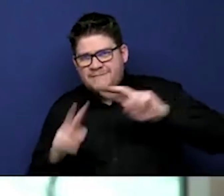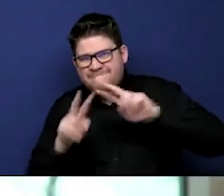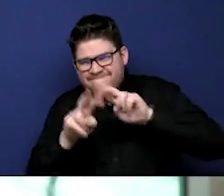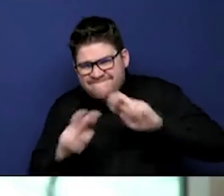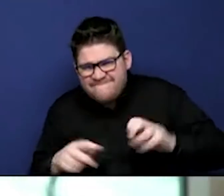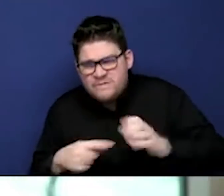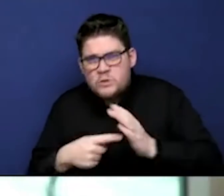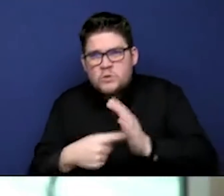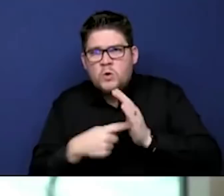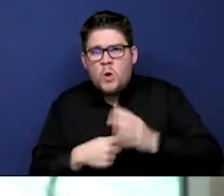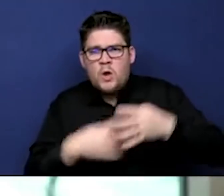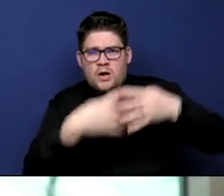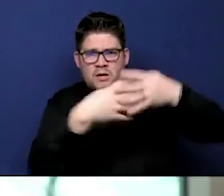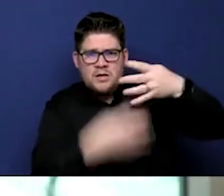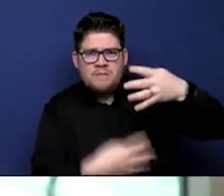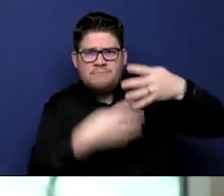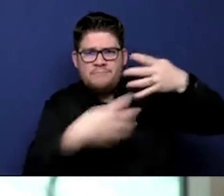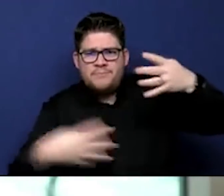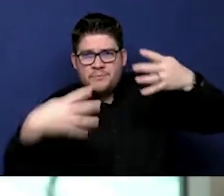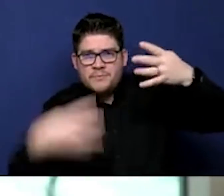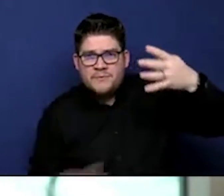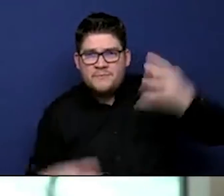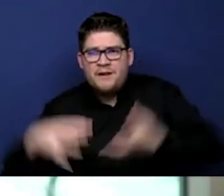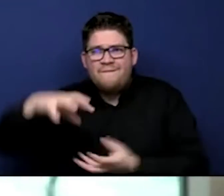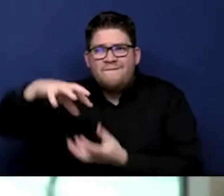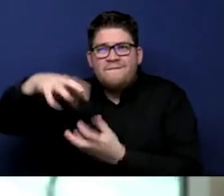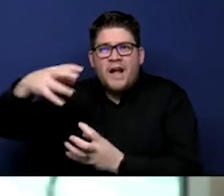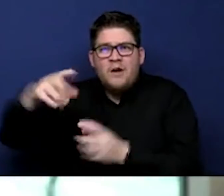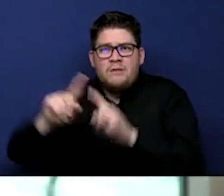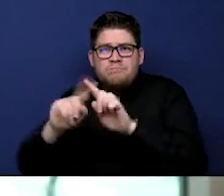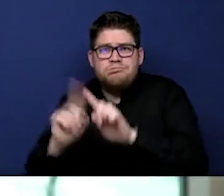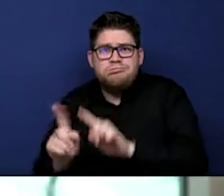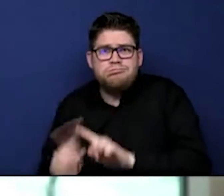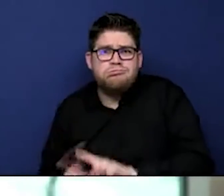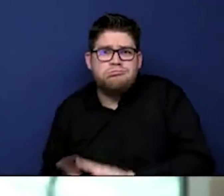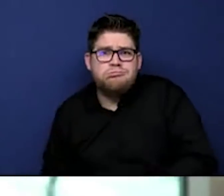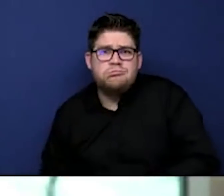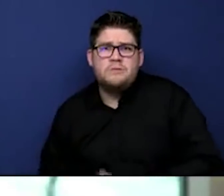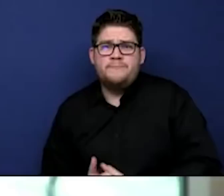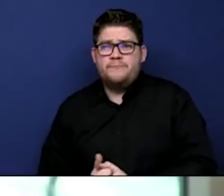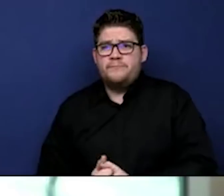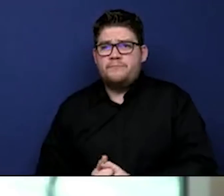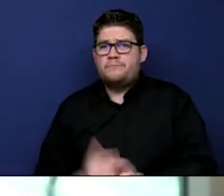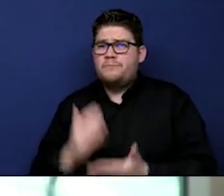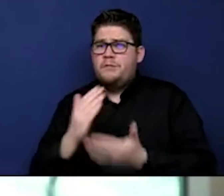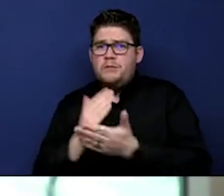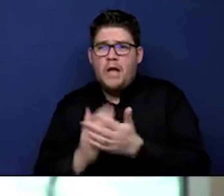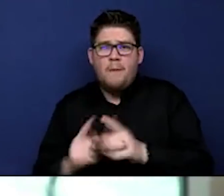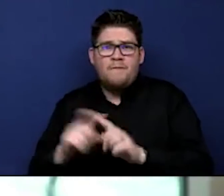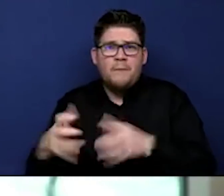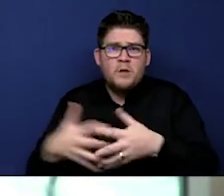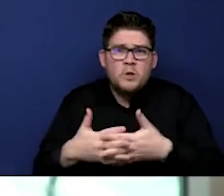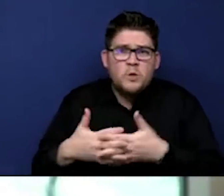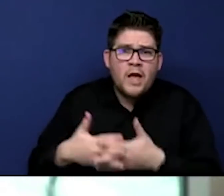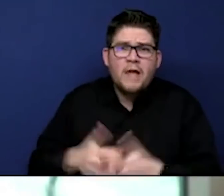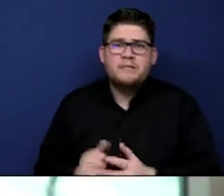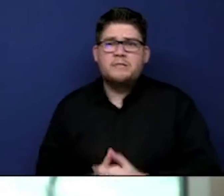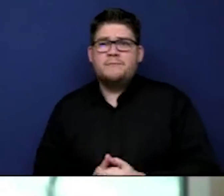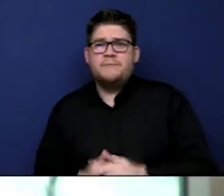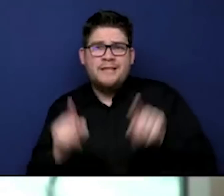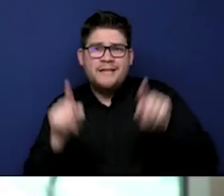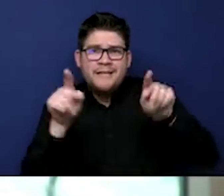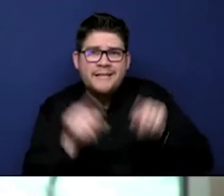have mutations. We have ones from the US, from California, India, Nigeria, some that were recognized in the